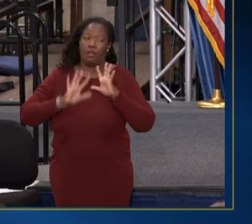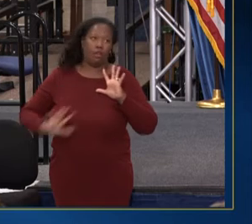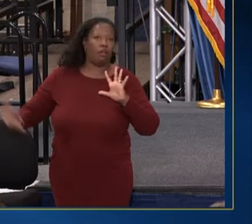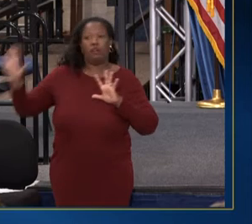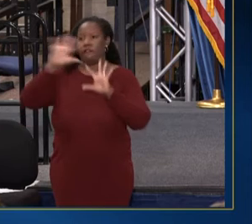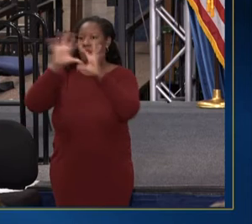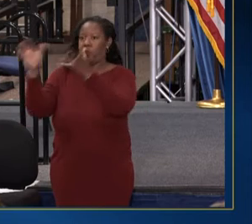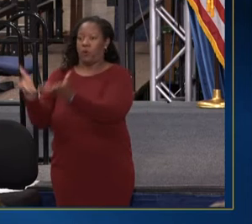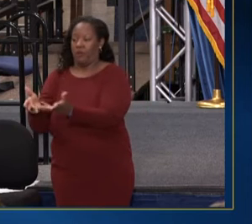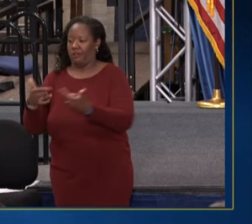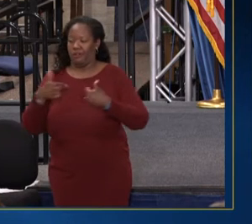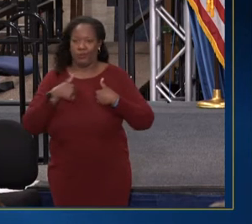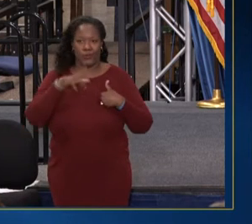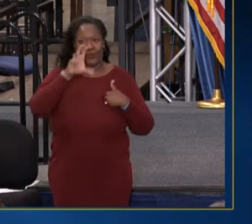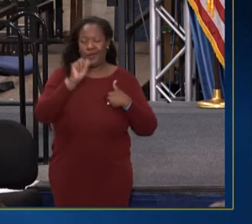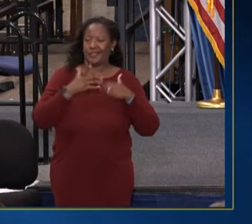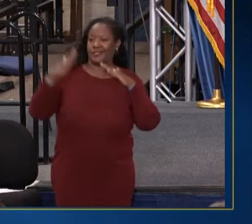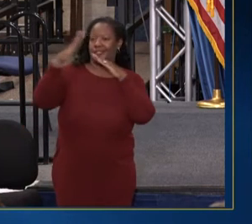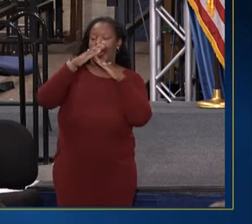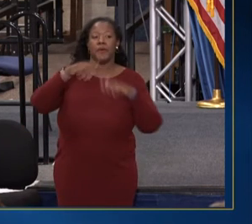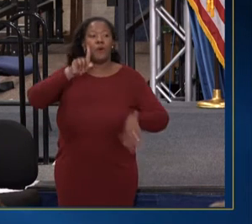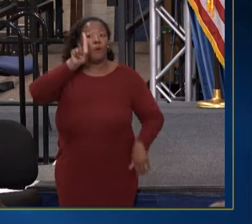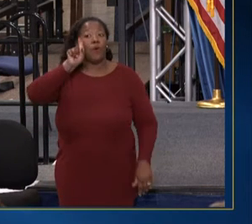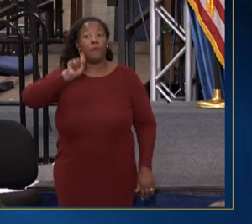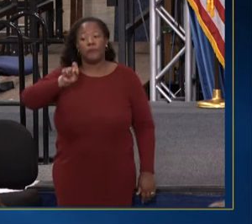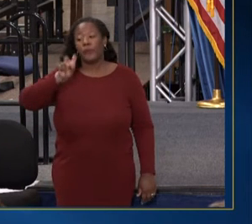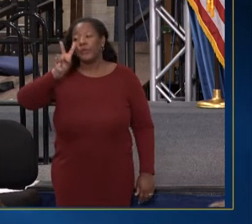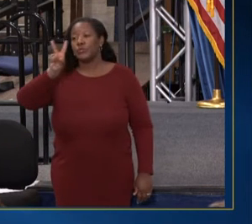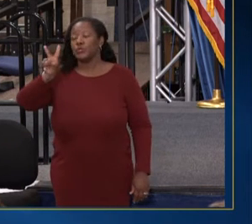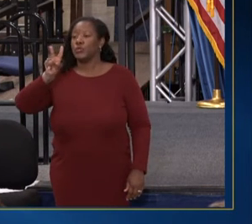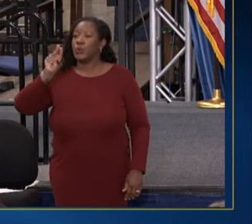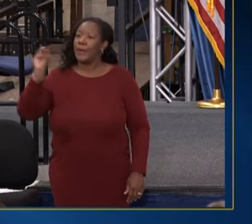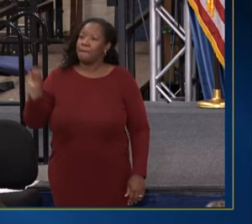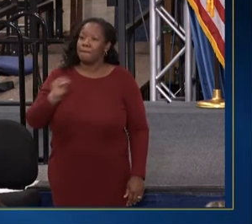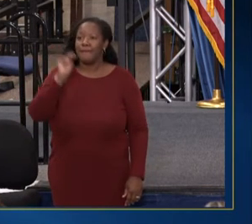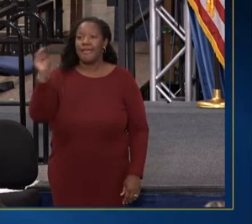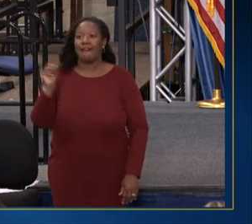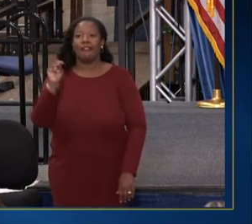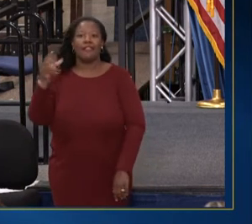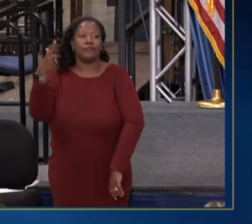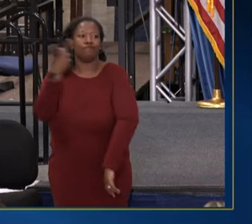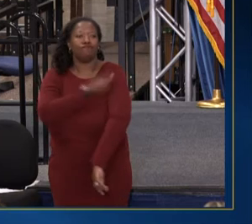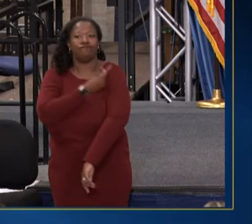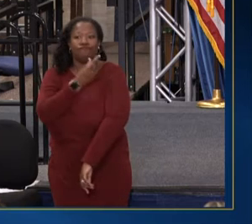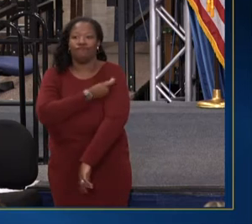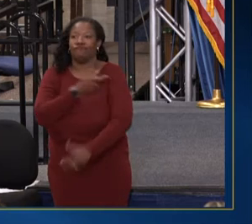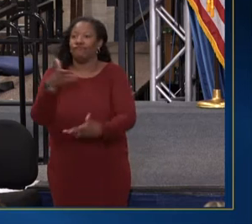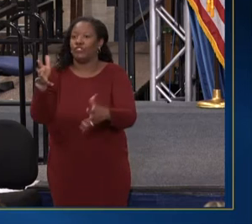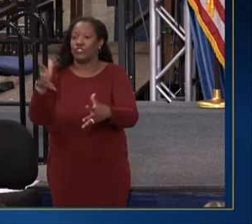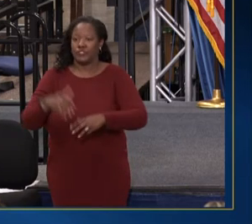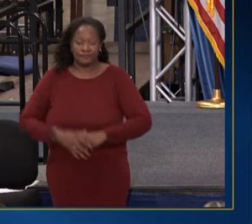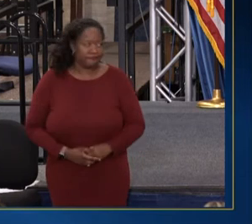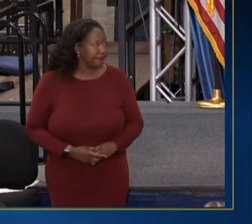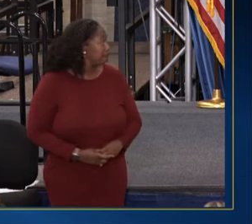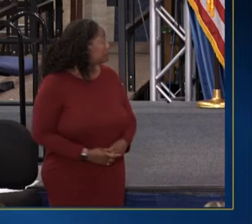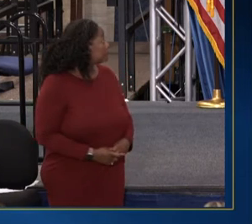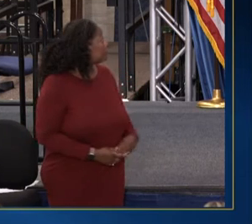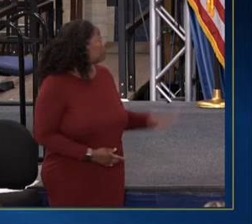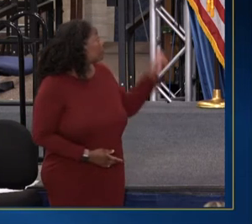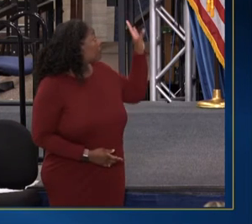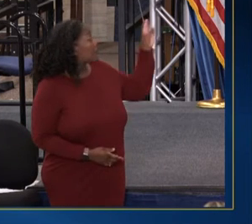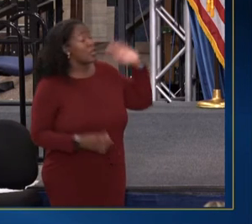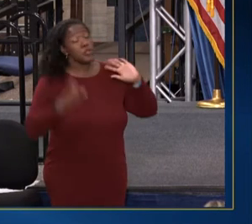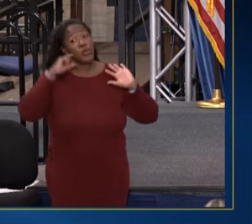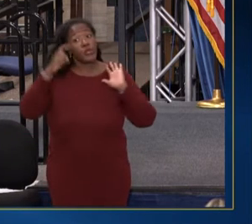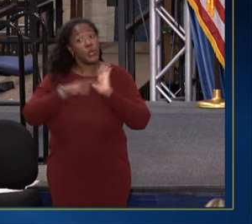That's really important. So 1.2 million doses of vaccine have been administered. You can see that at the very end, this trails off. And